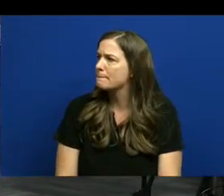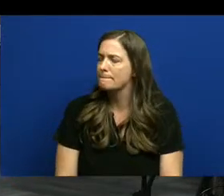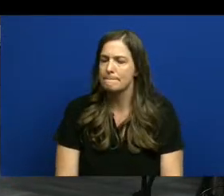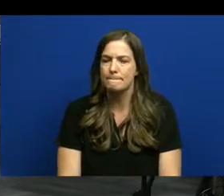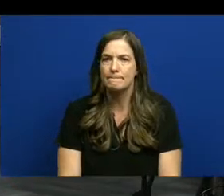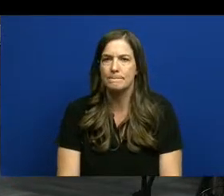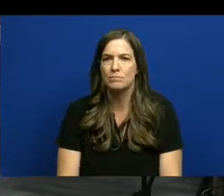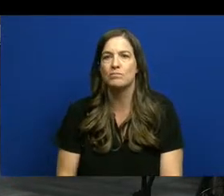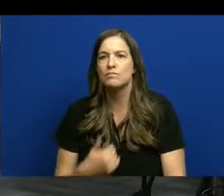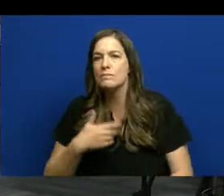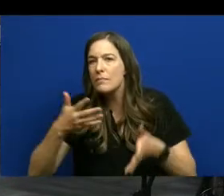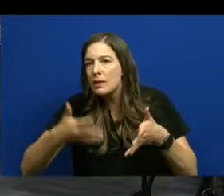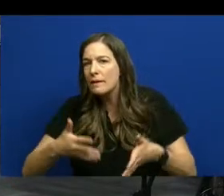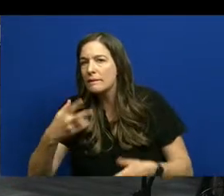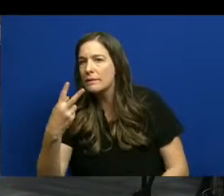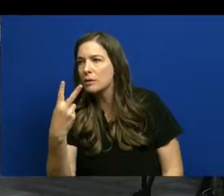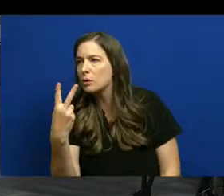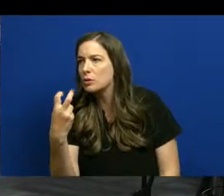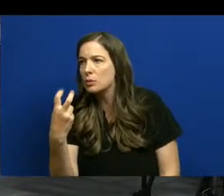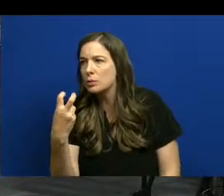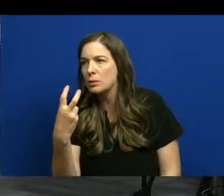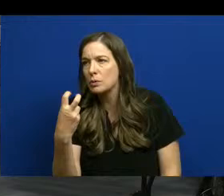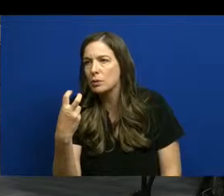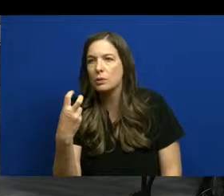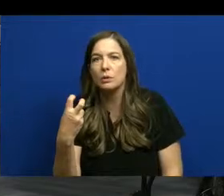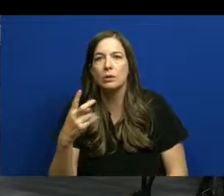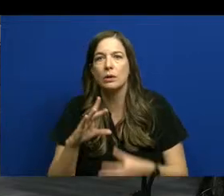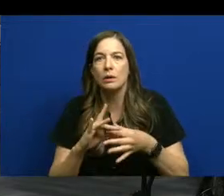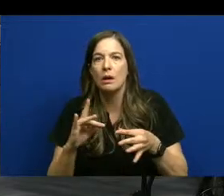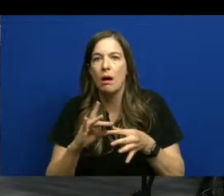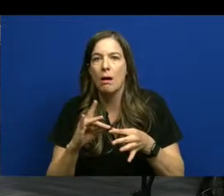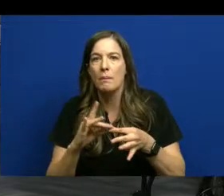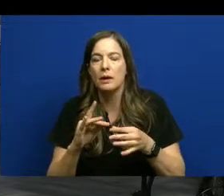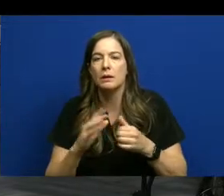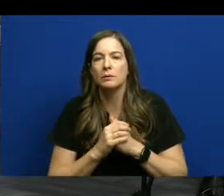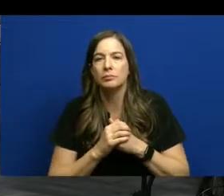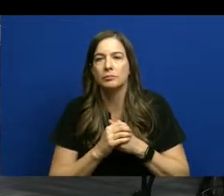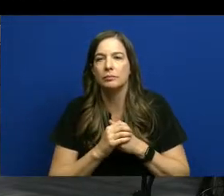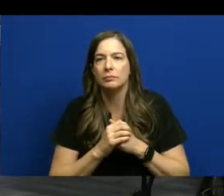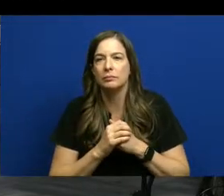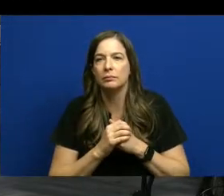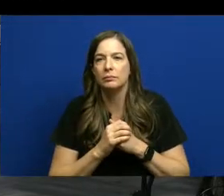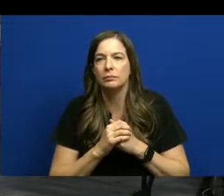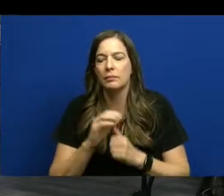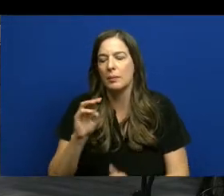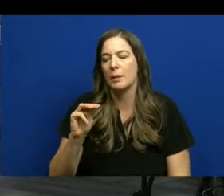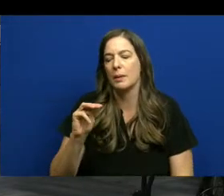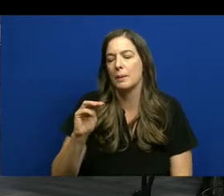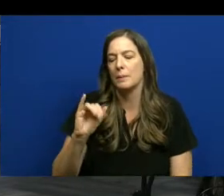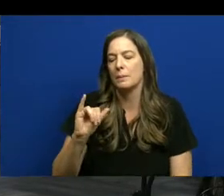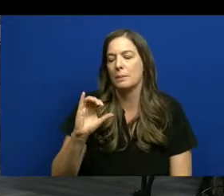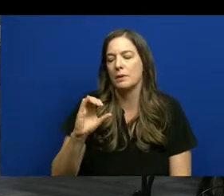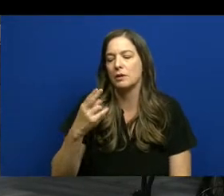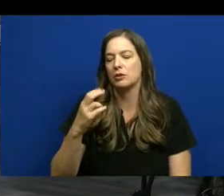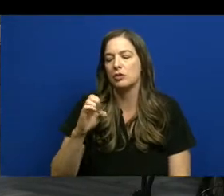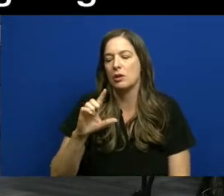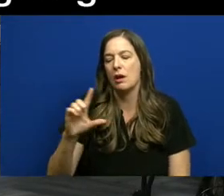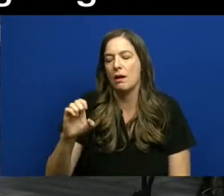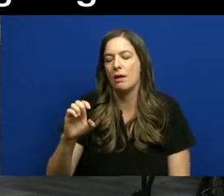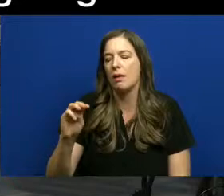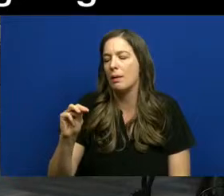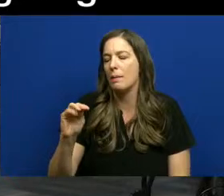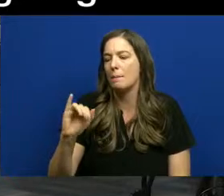Okay, looks like we have 2 more blue cards. I guess that's it. The next comment is going to be Michelle Michaels.